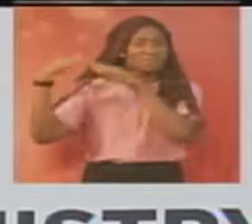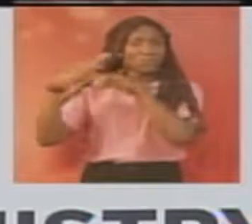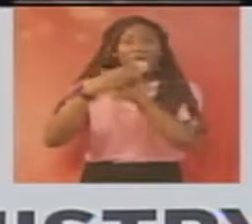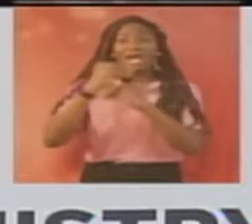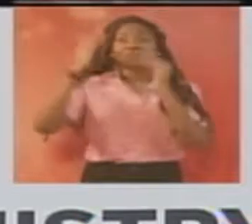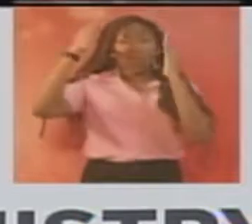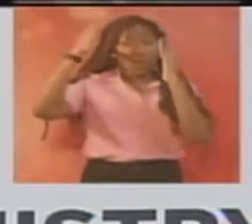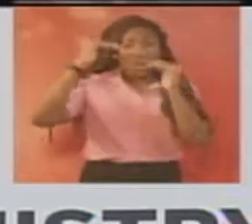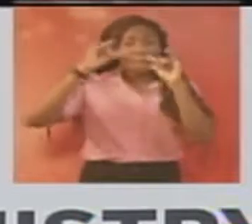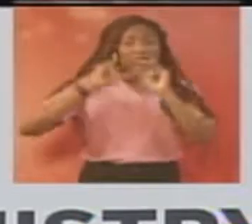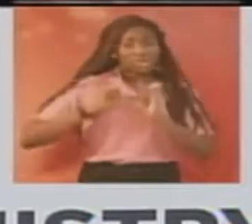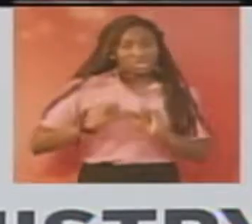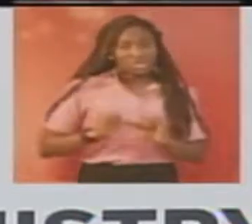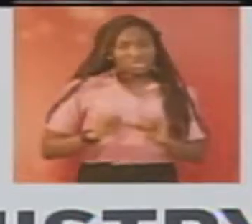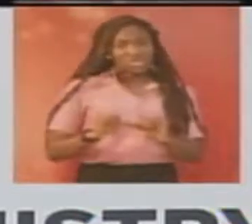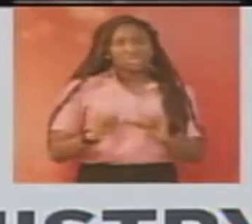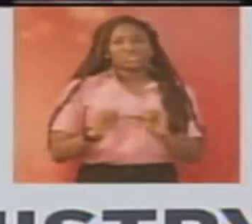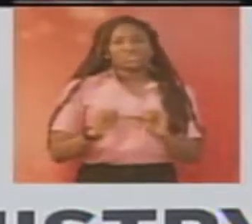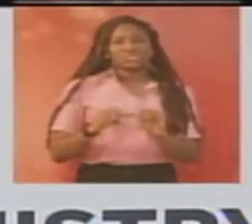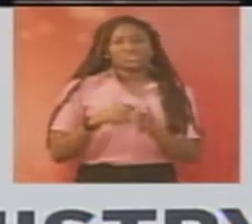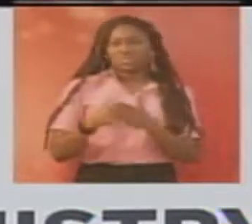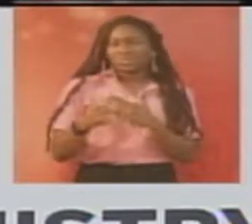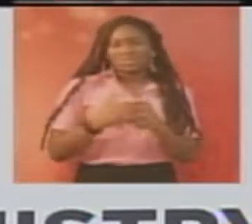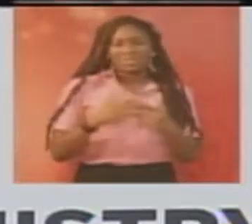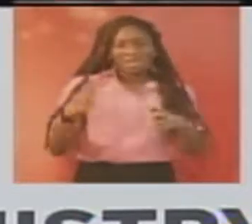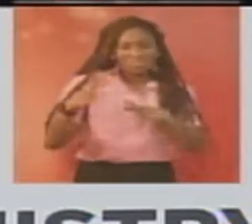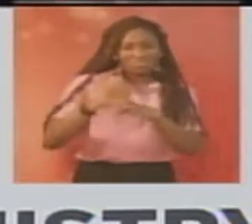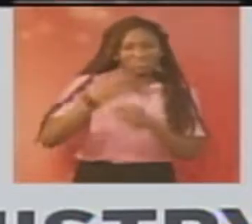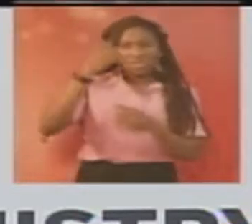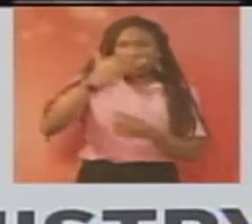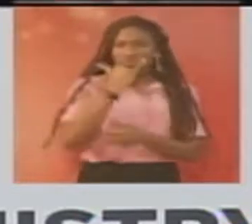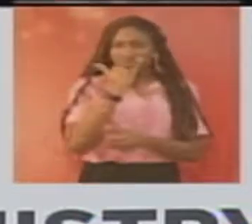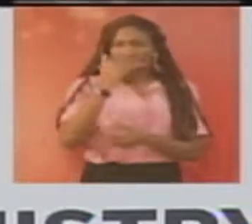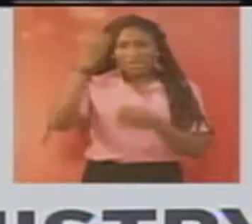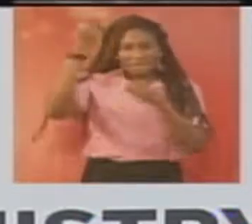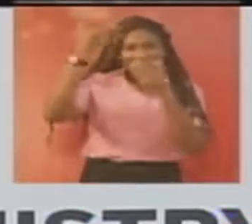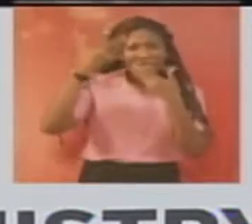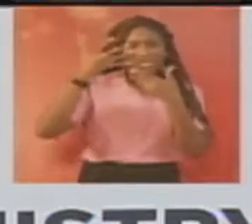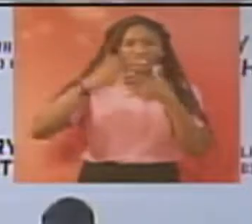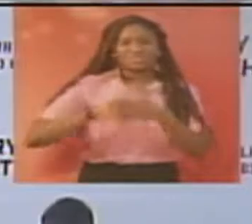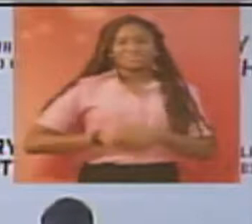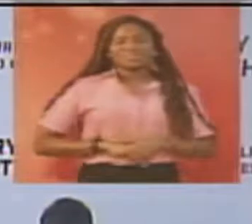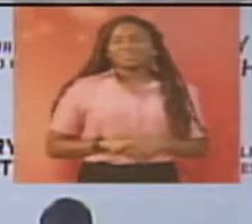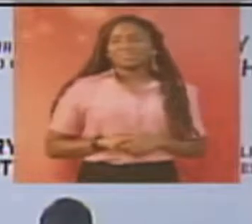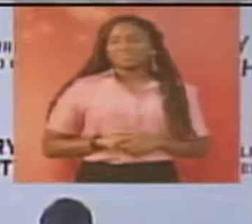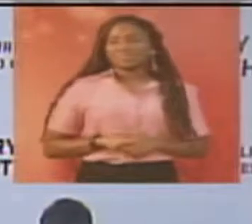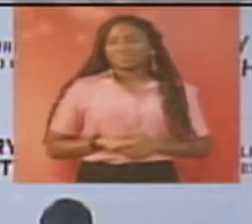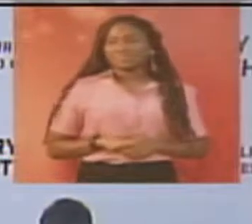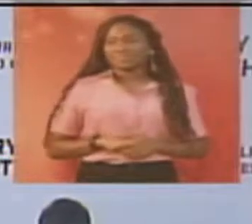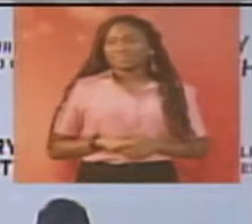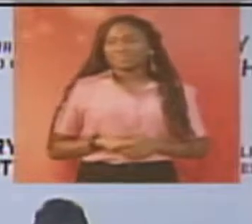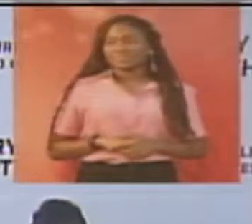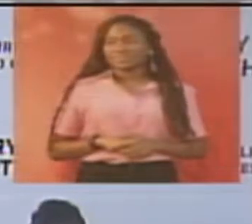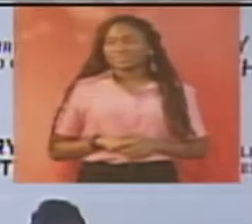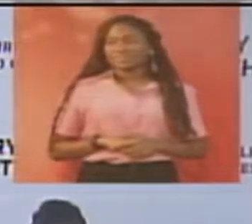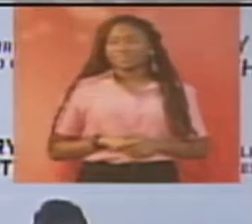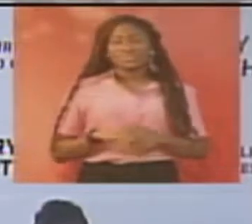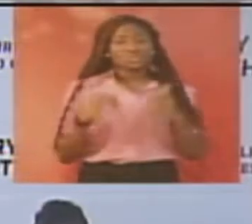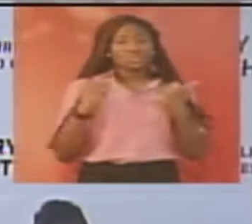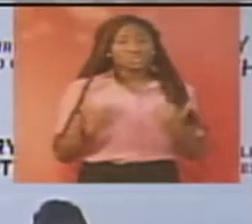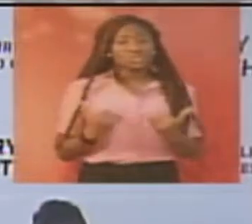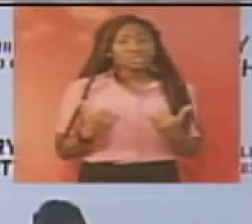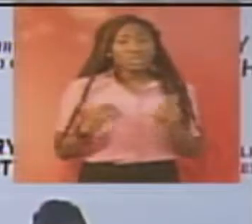that it continues to do so in spite of the misinformation as we move forward into the future. Thank you very much. We now go to